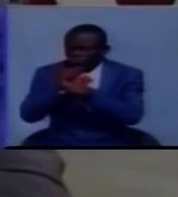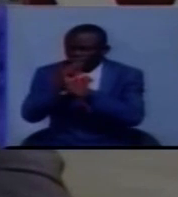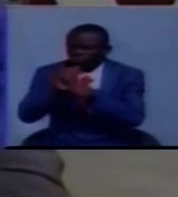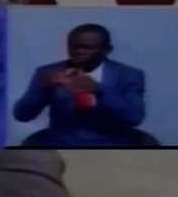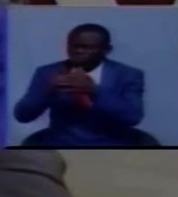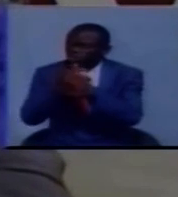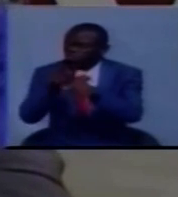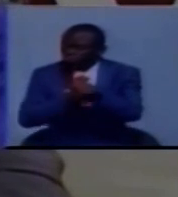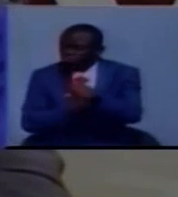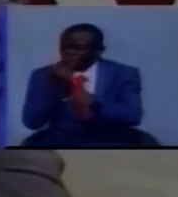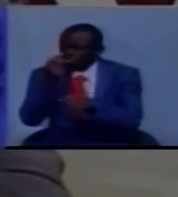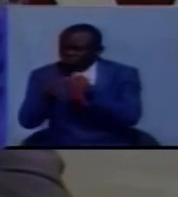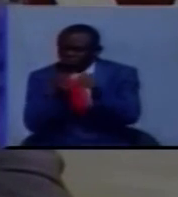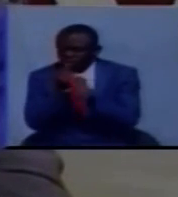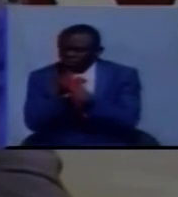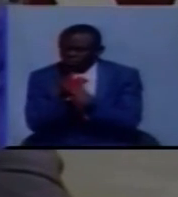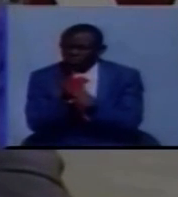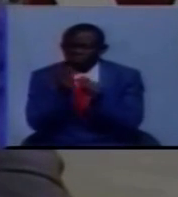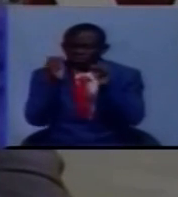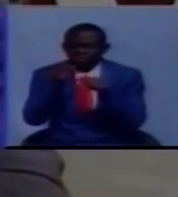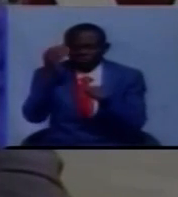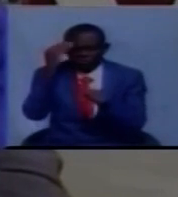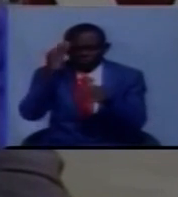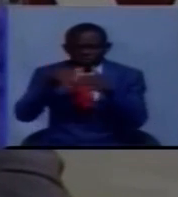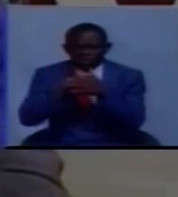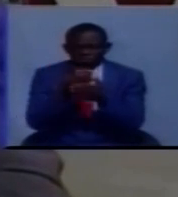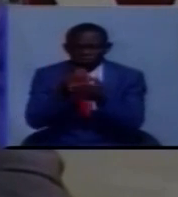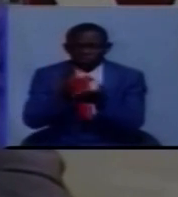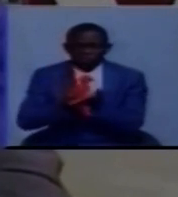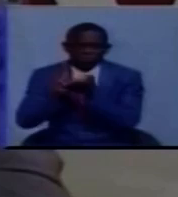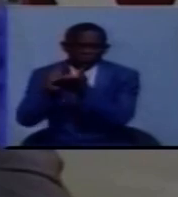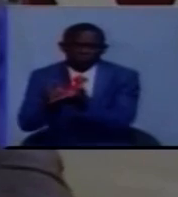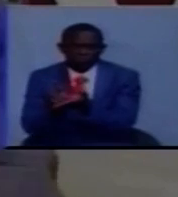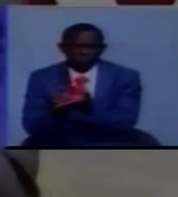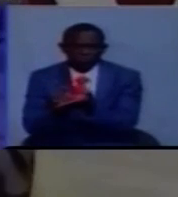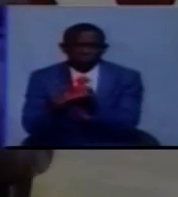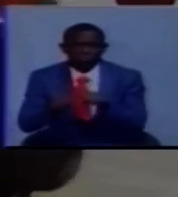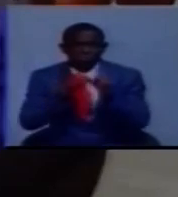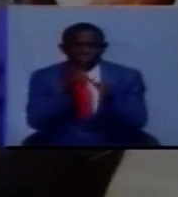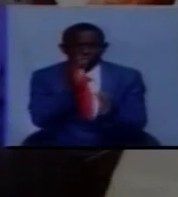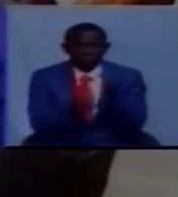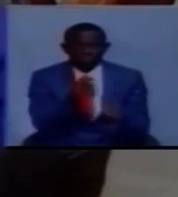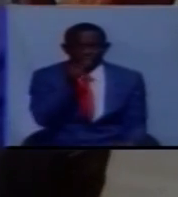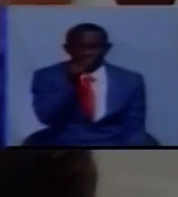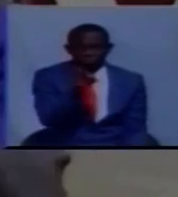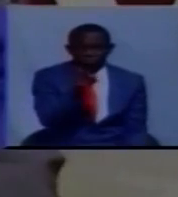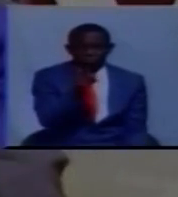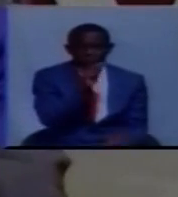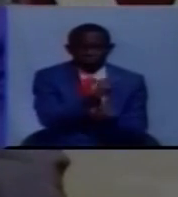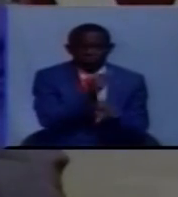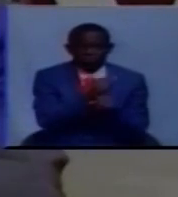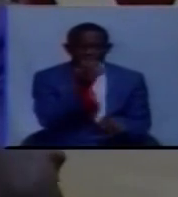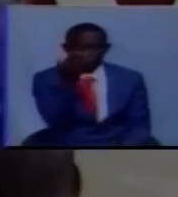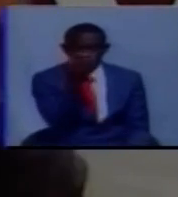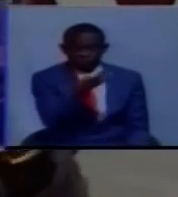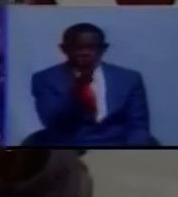permanent. You are going to continue working in that employment for the next 30 years. If you leave that employment and you join another company, that's why there